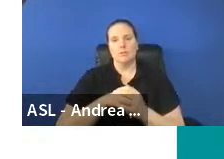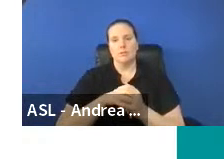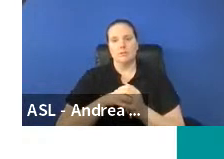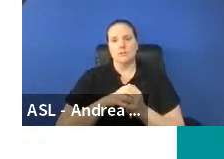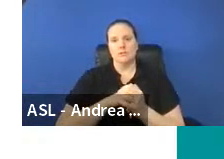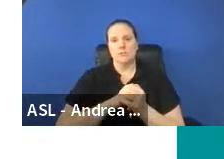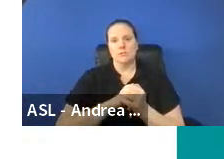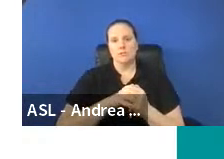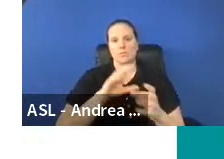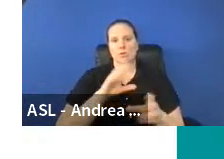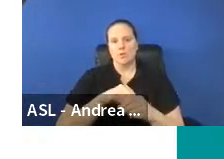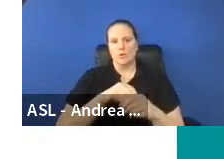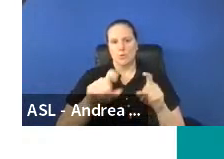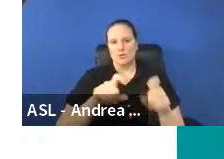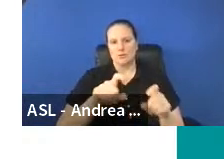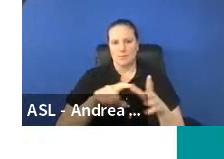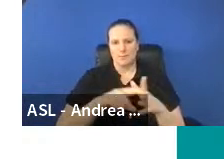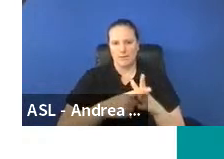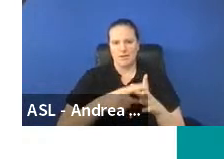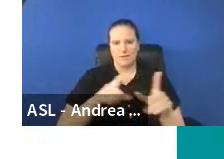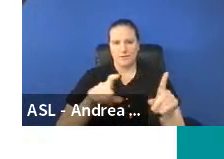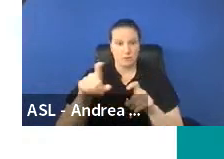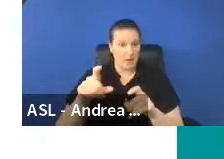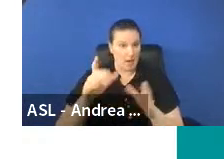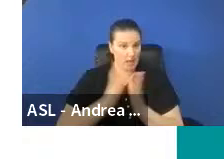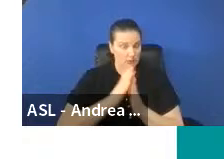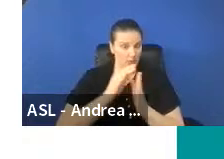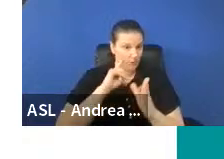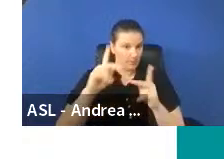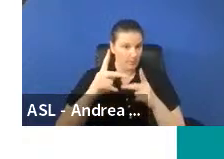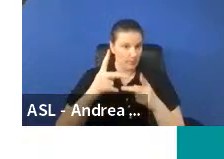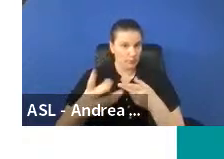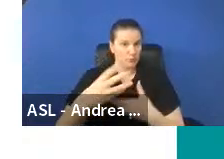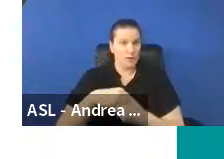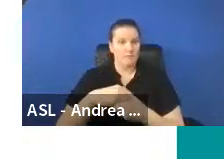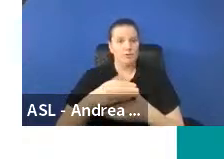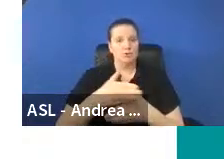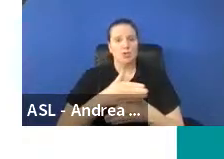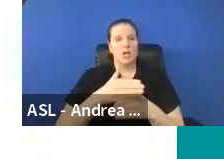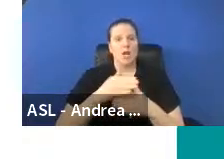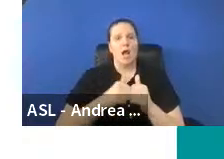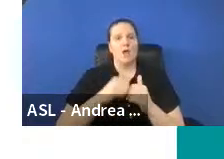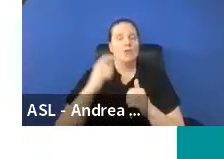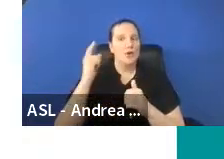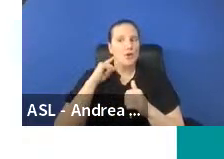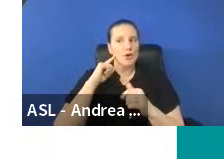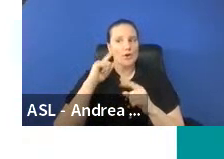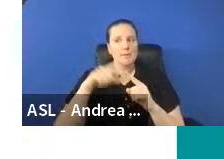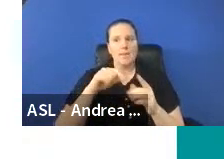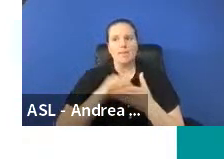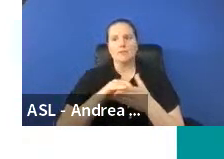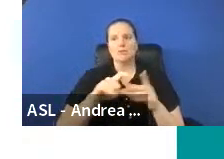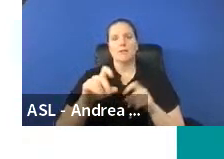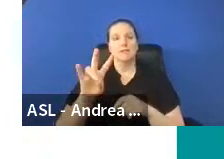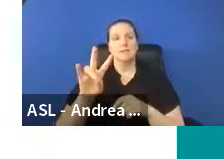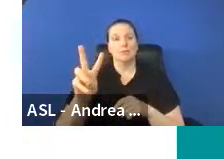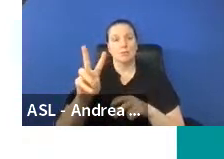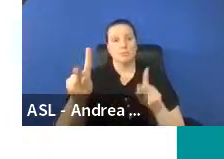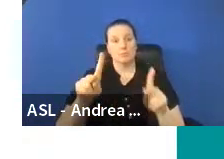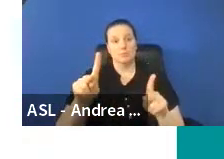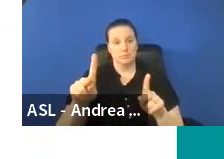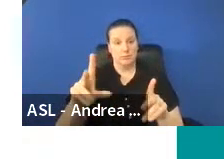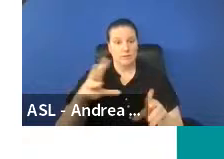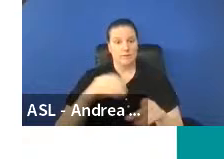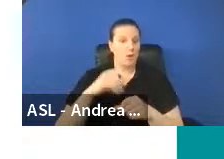We included a question at the beginning of the survey asking participants to share how they heard about the survey, and 72% of survey participants